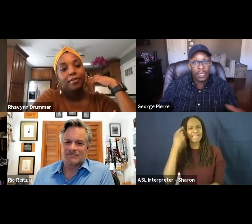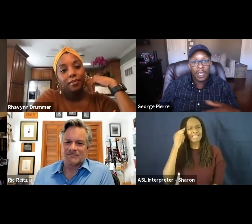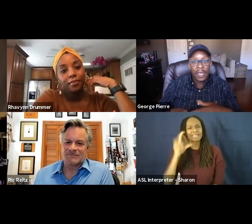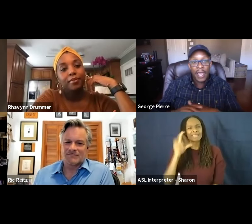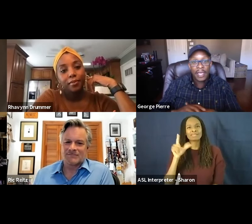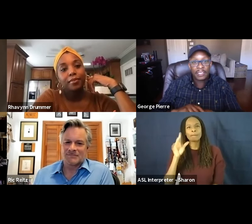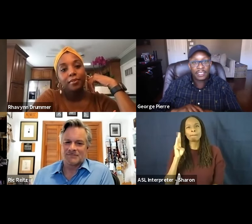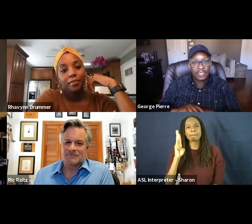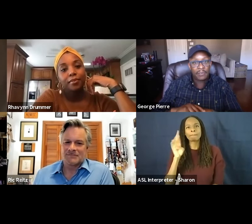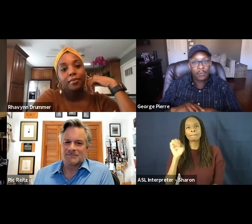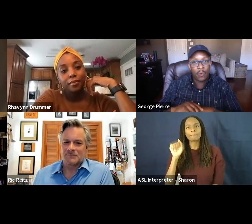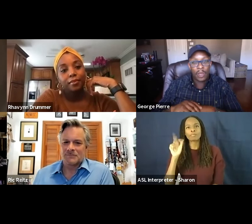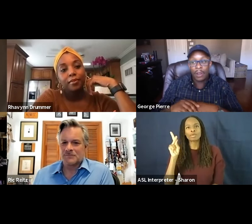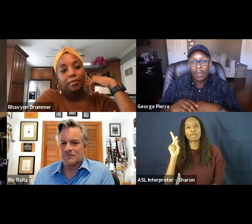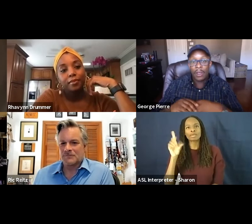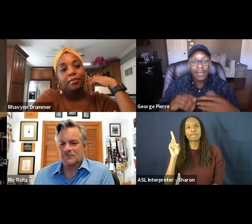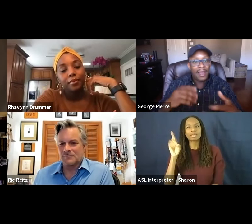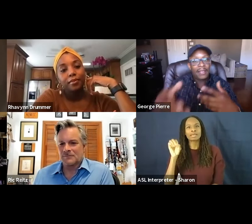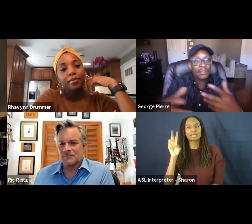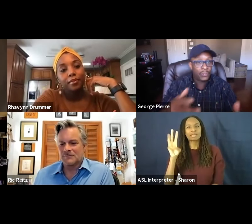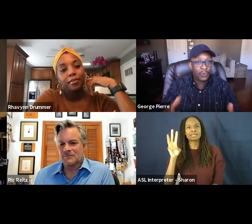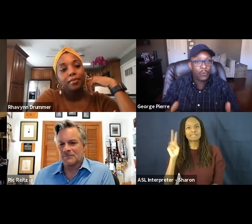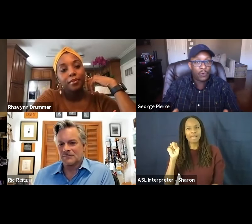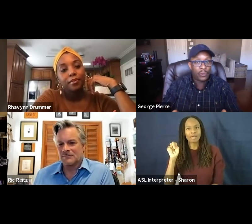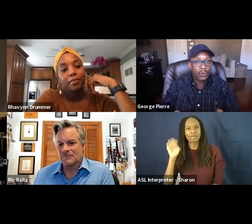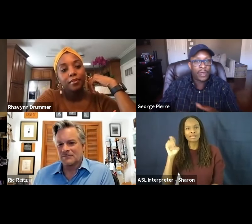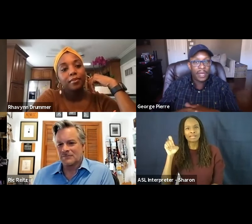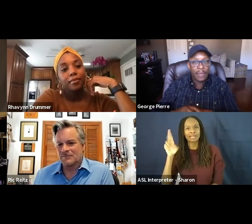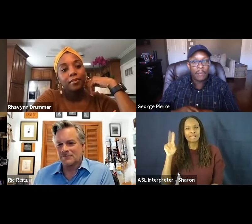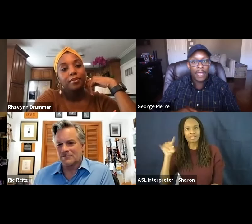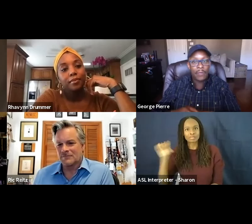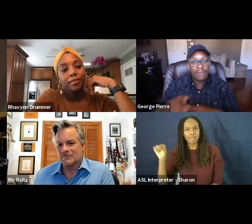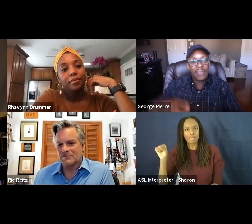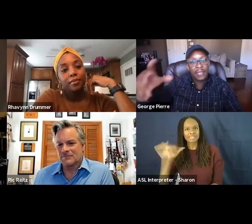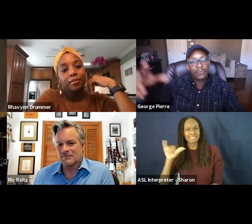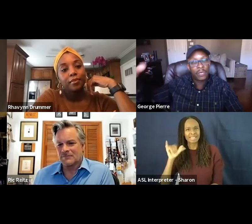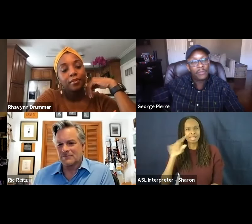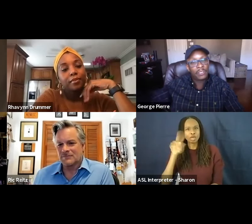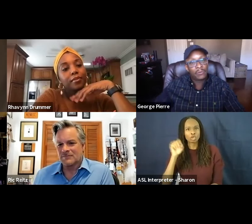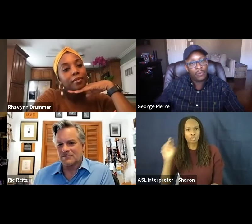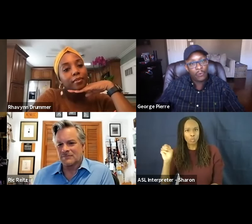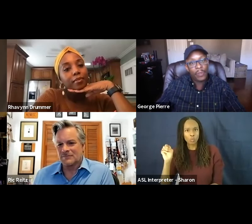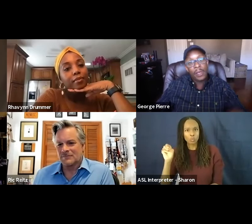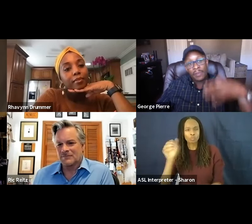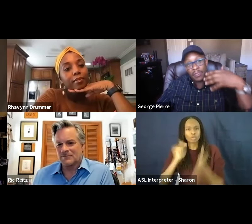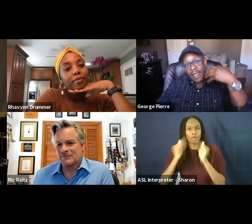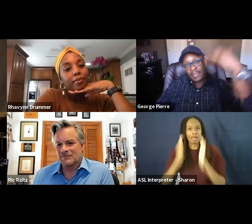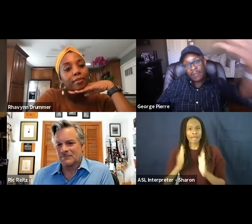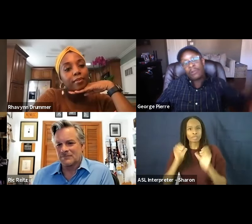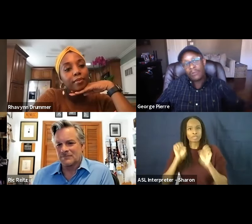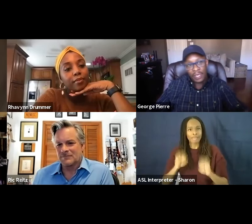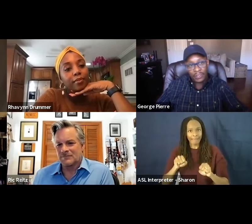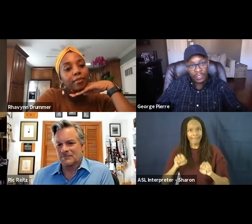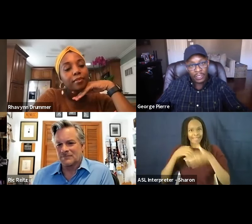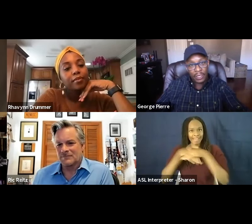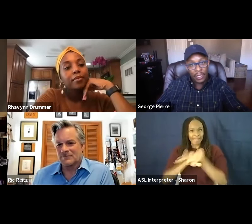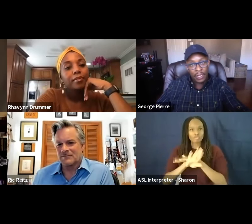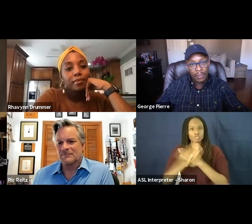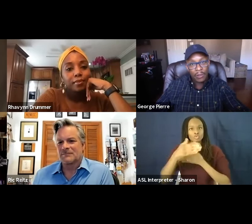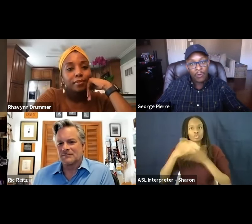used, has this system where, kind of like the Zoom, what we're doing right now, and you have the actors come into the room, but they're at their